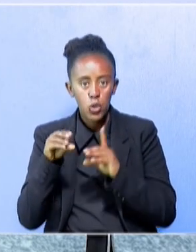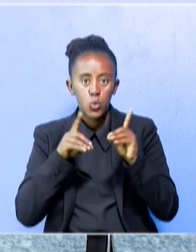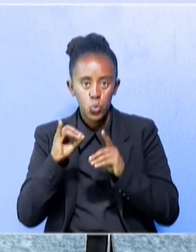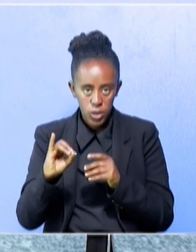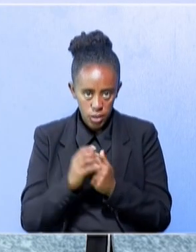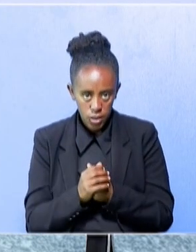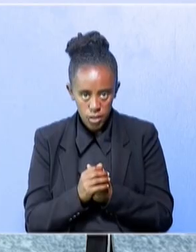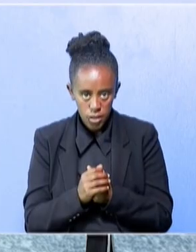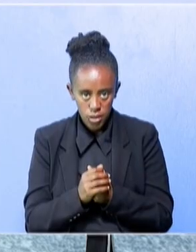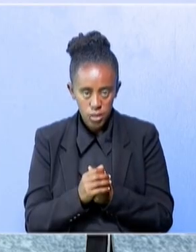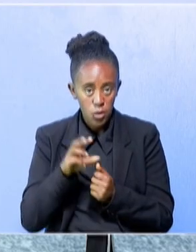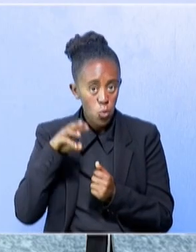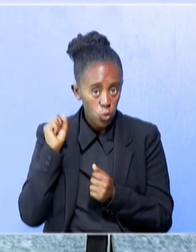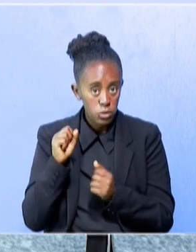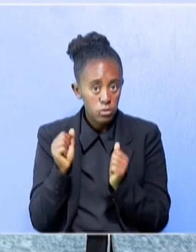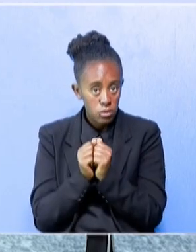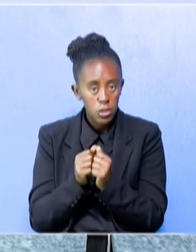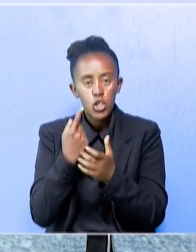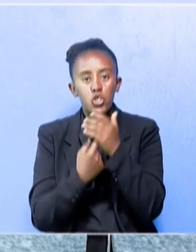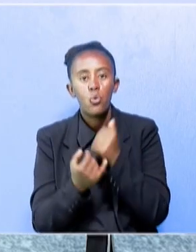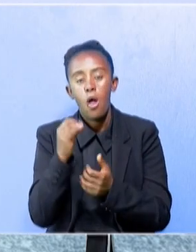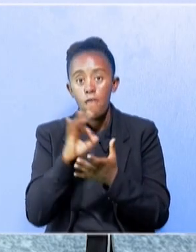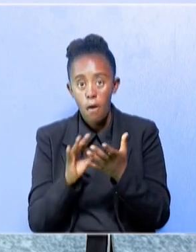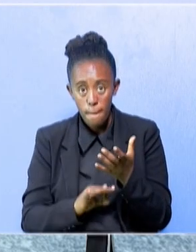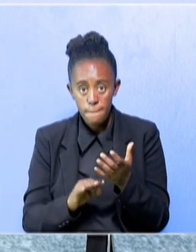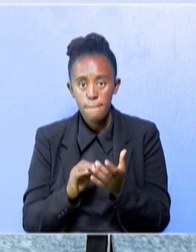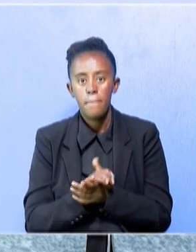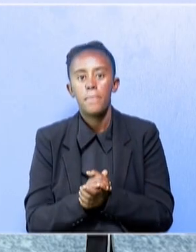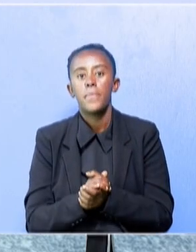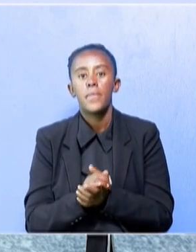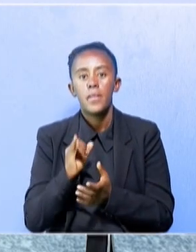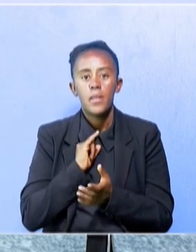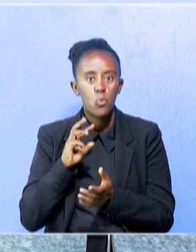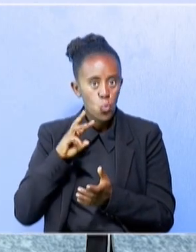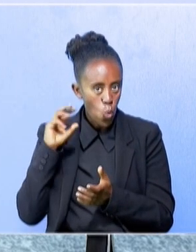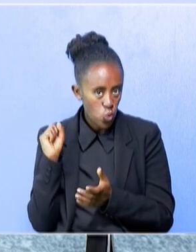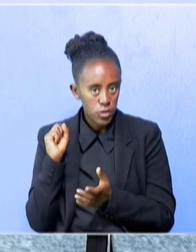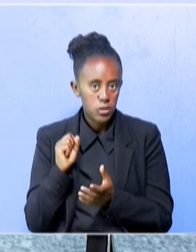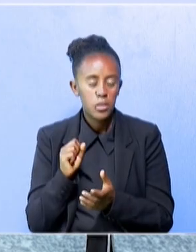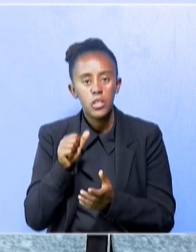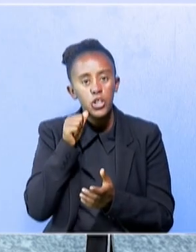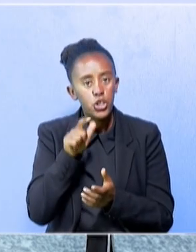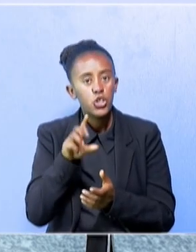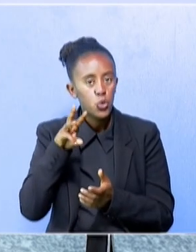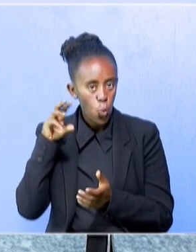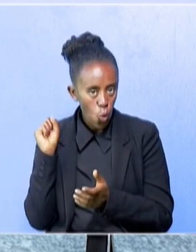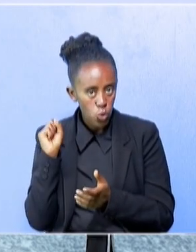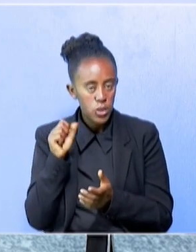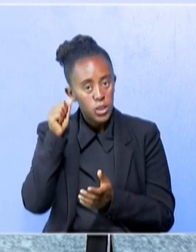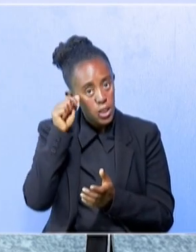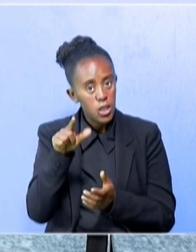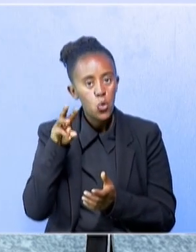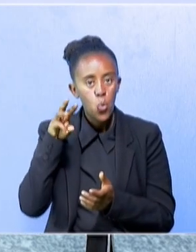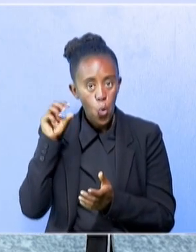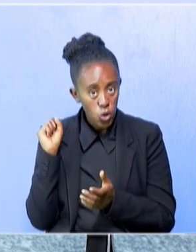Was is goes with what? With singular forms, right? Yeah, I was. She was. He